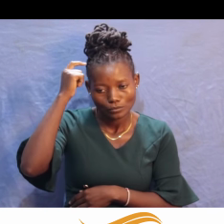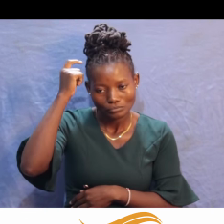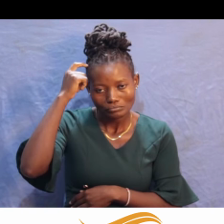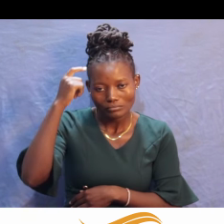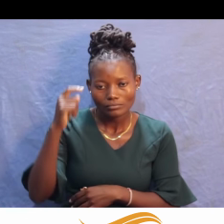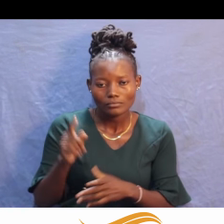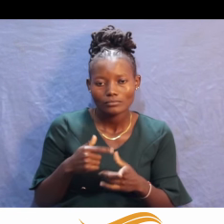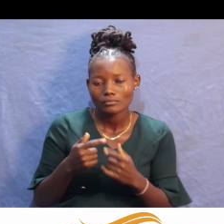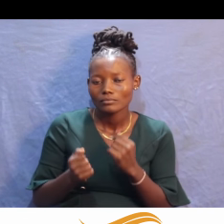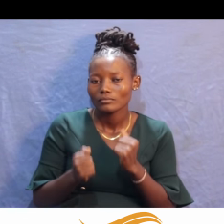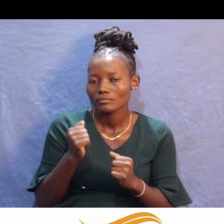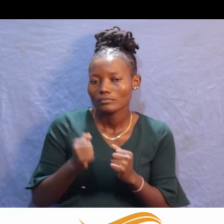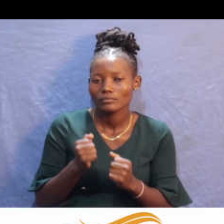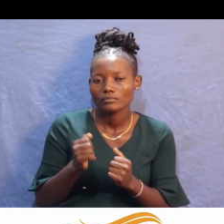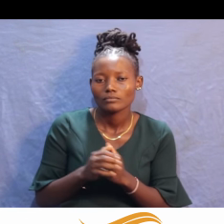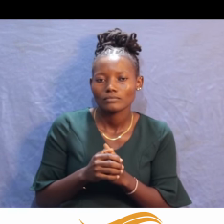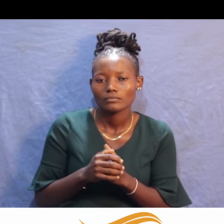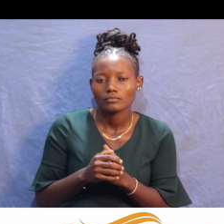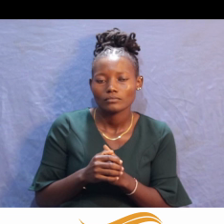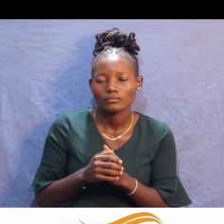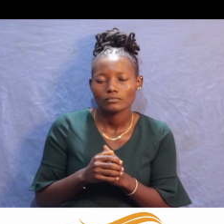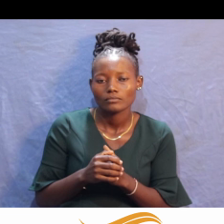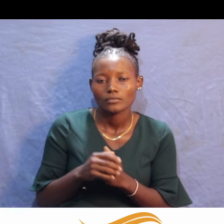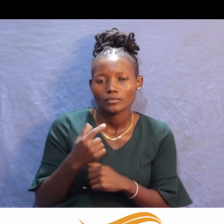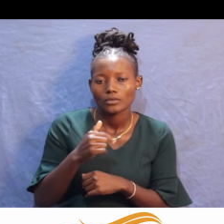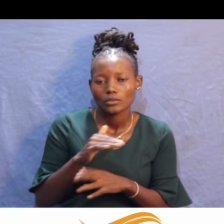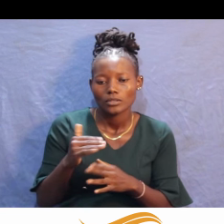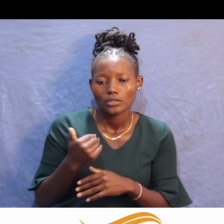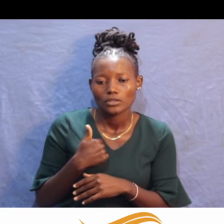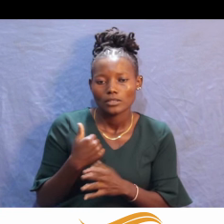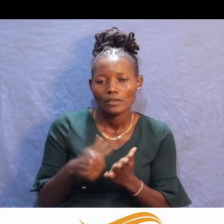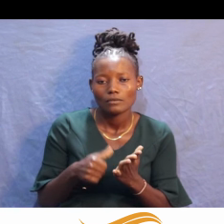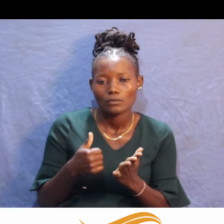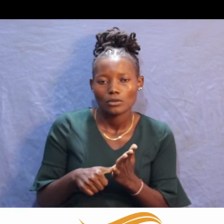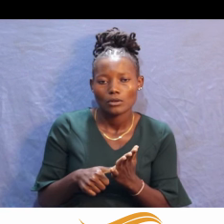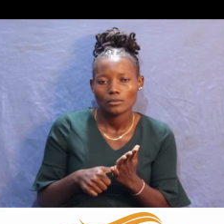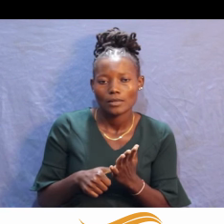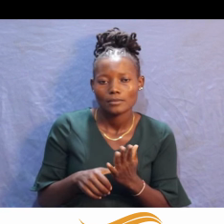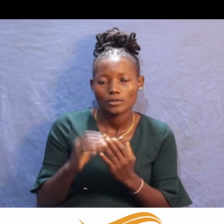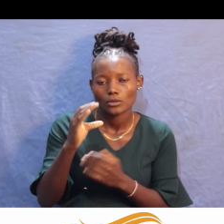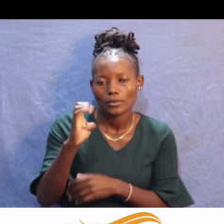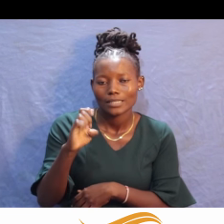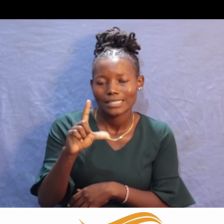An athlete probably would not have problems with his or her cell,